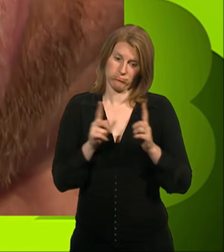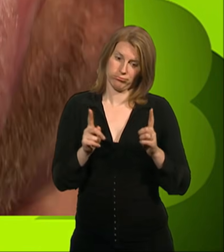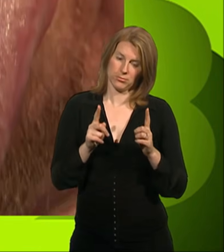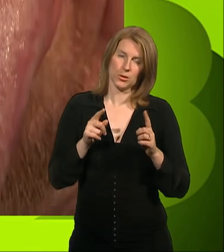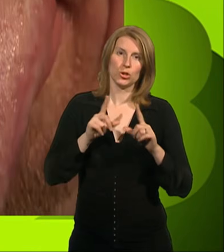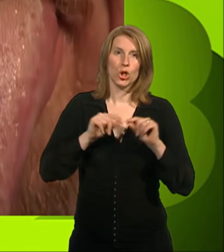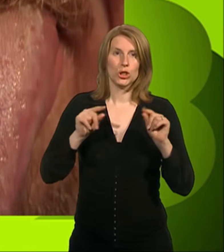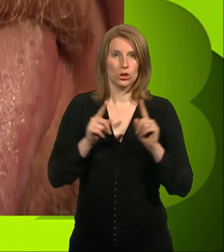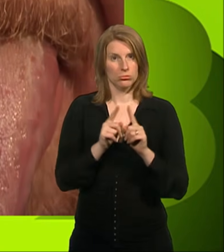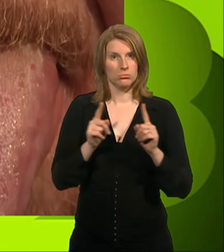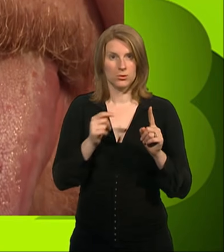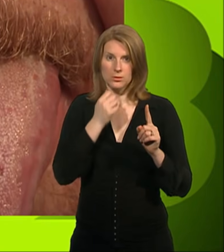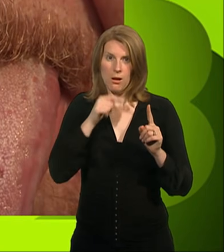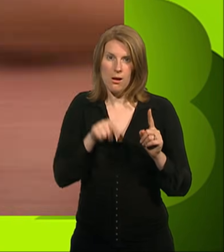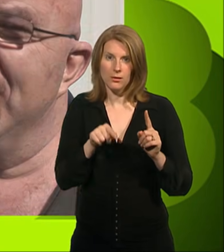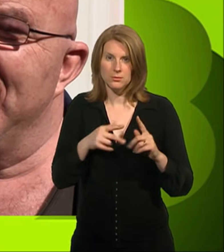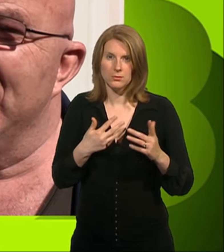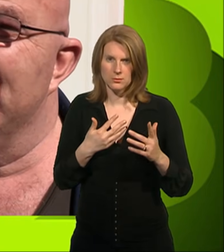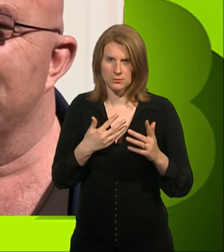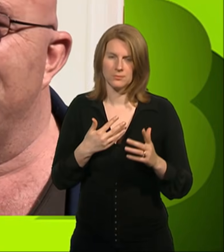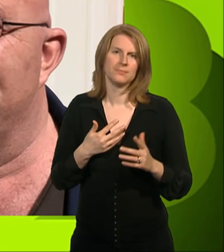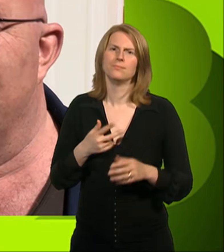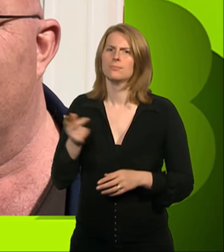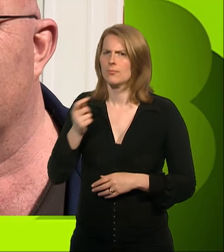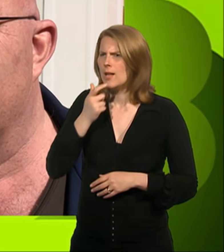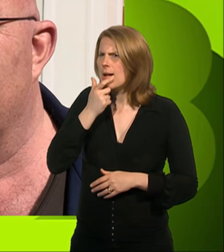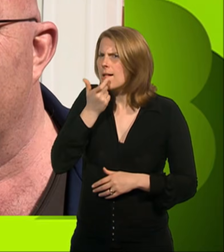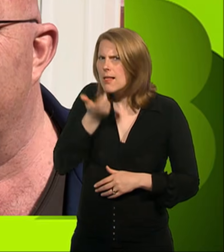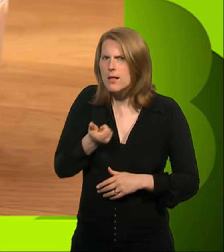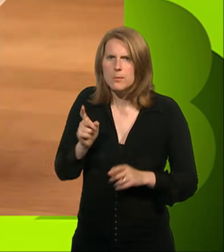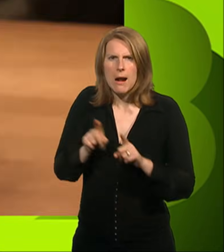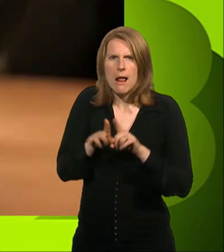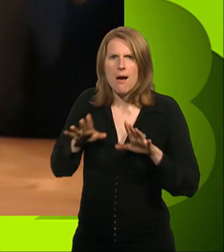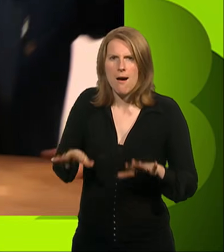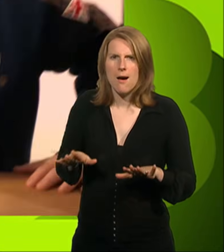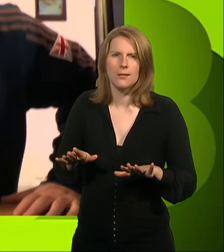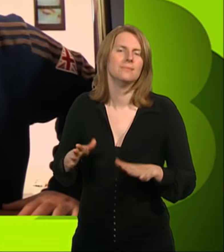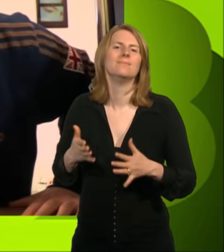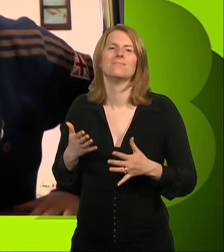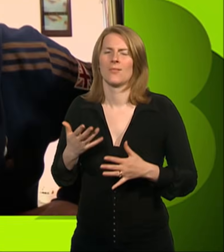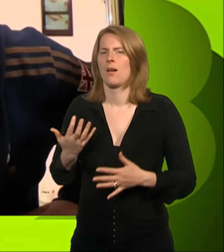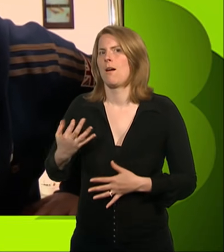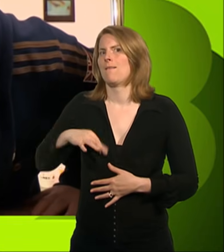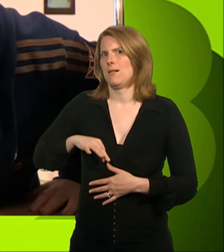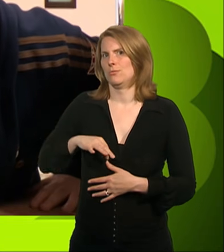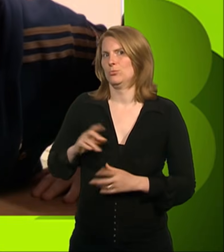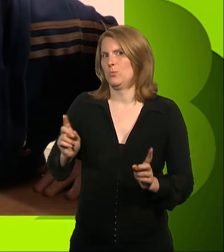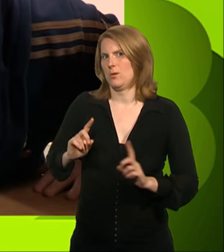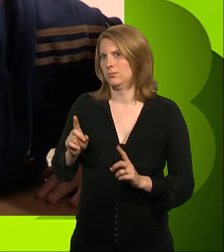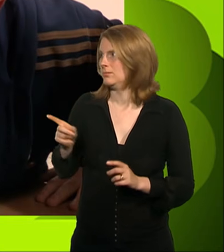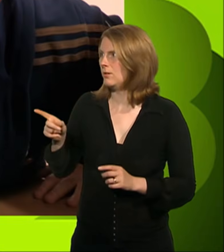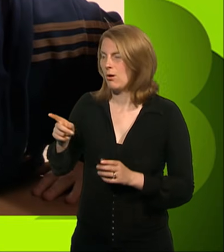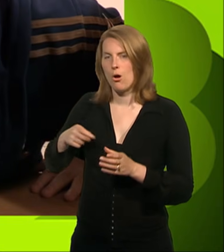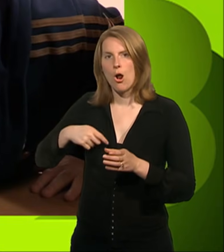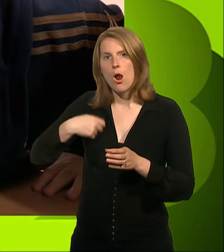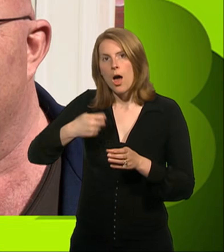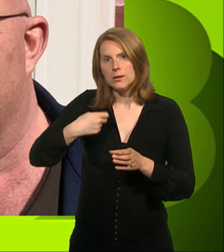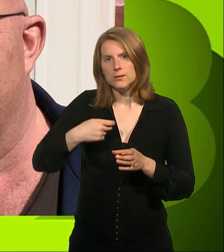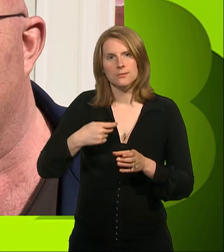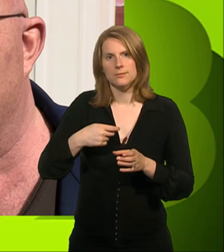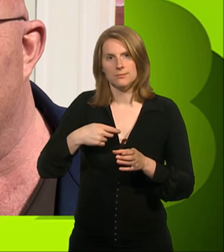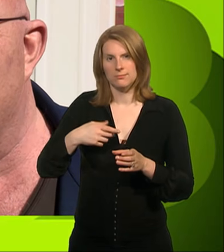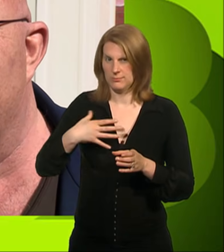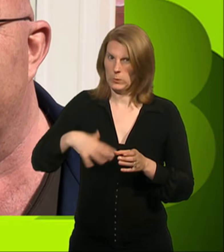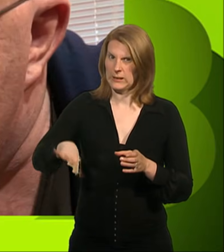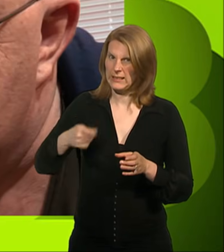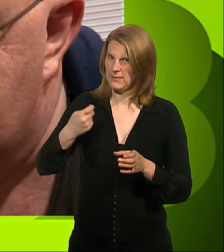So what's it like having such a long tongue? The advantages of having a long tongue, well, I can eat a yoghurt without using a spoon, so